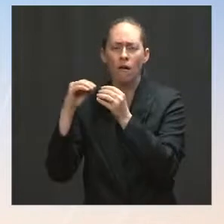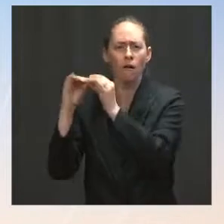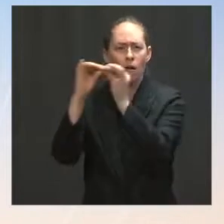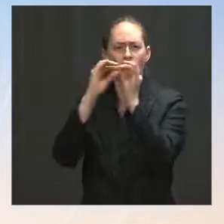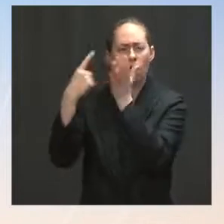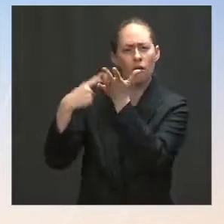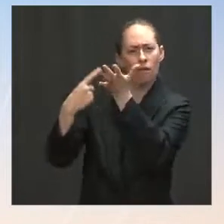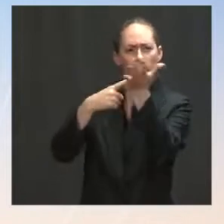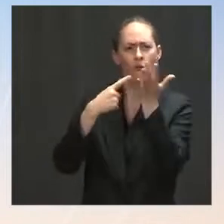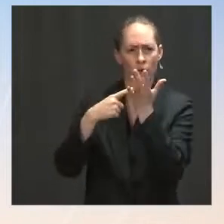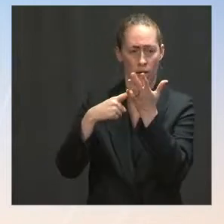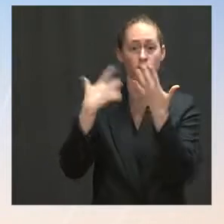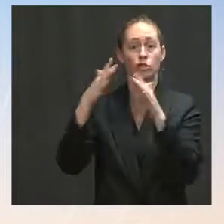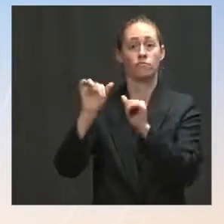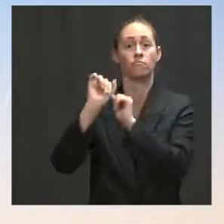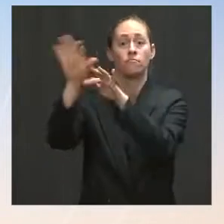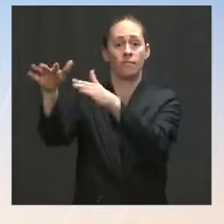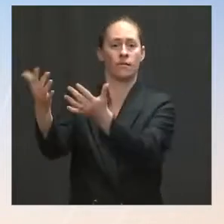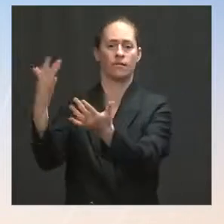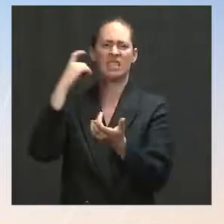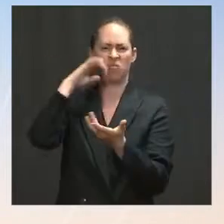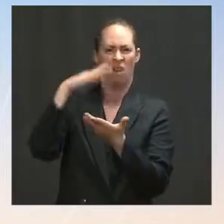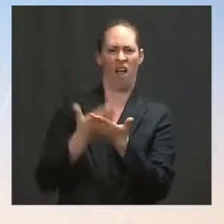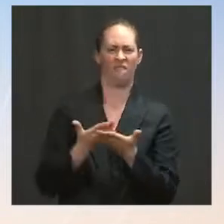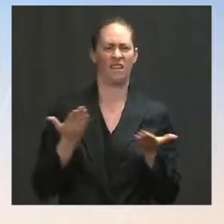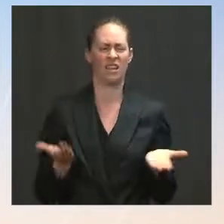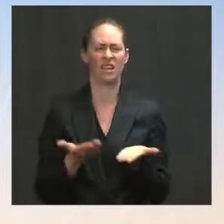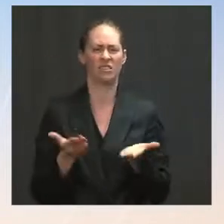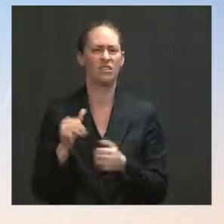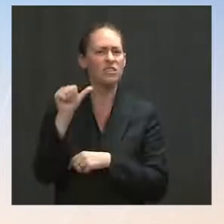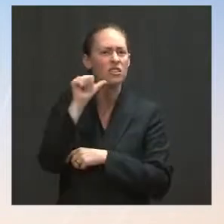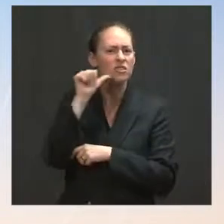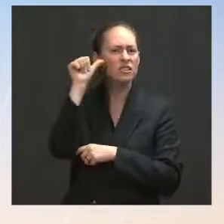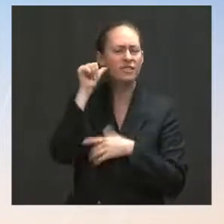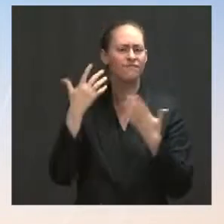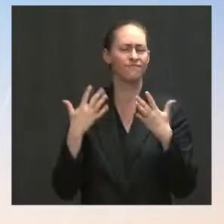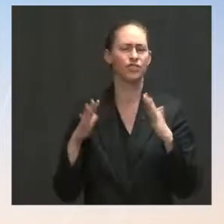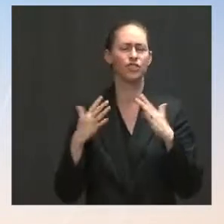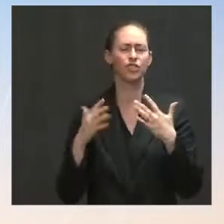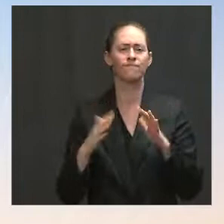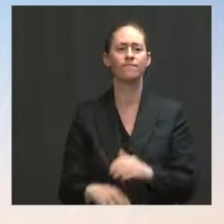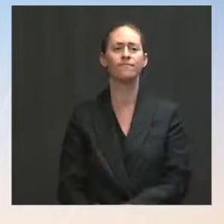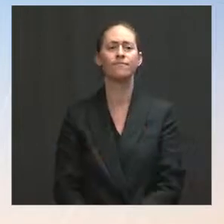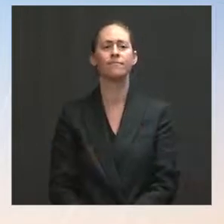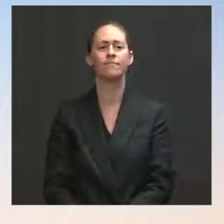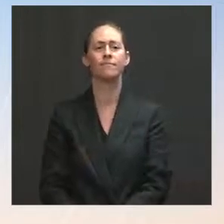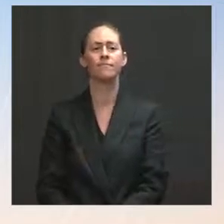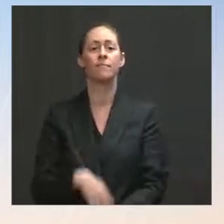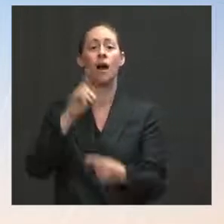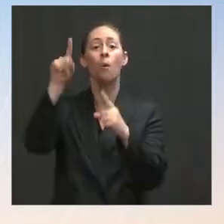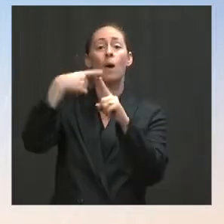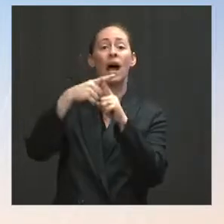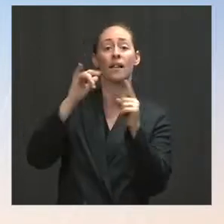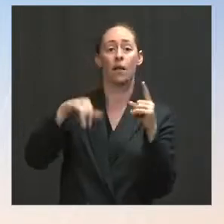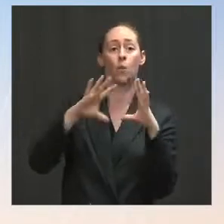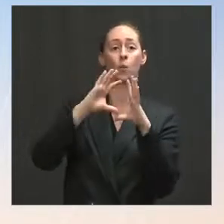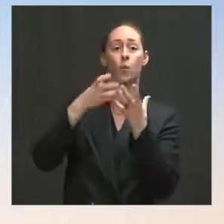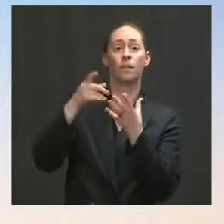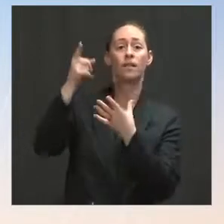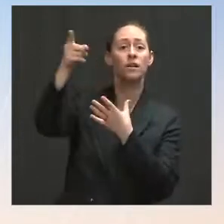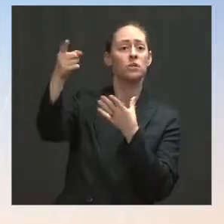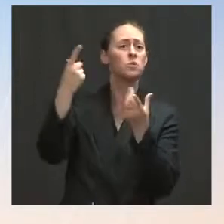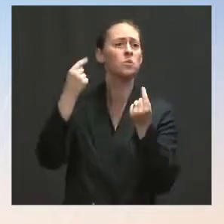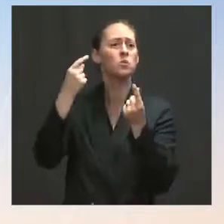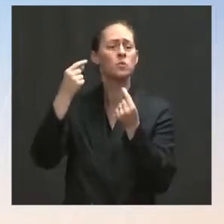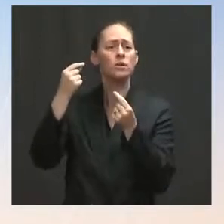that delegation on the ground. I will check that important detail for you after the briefing. While they were there, as we announced in our readout,